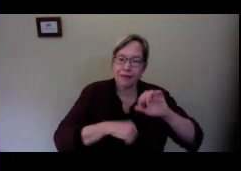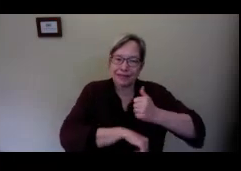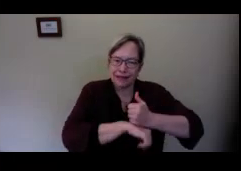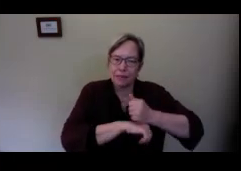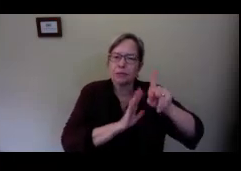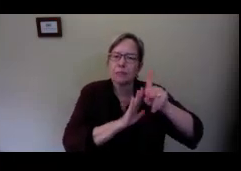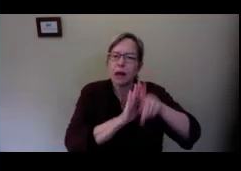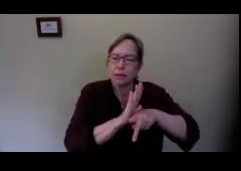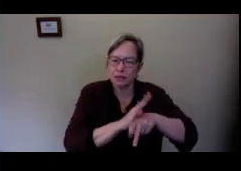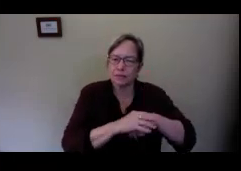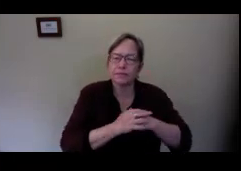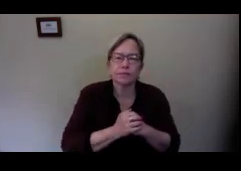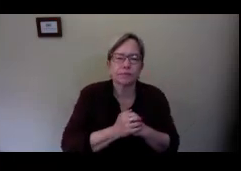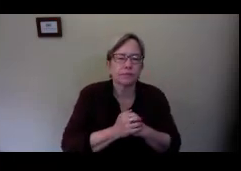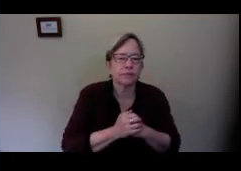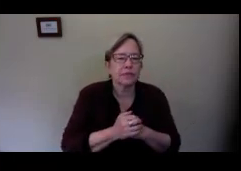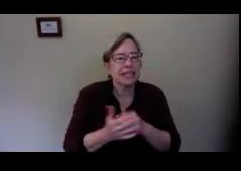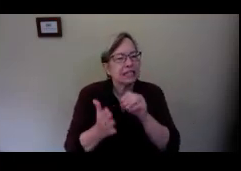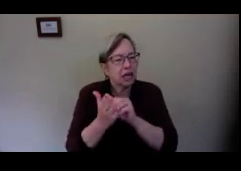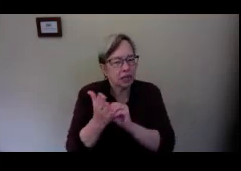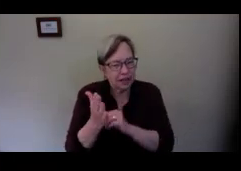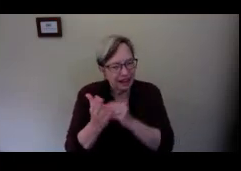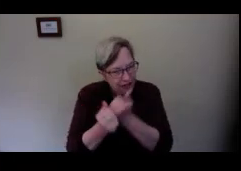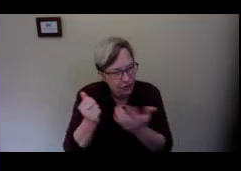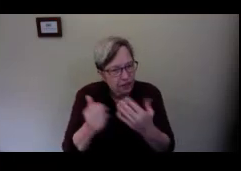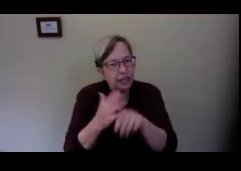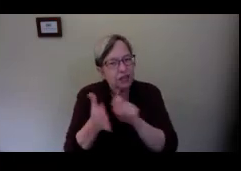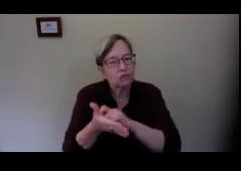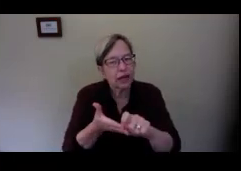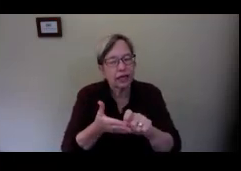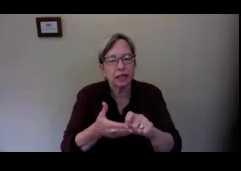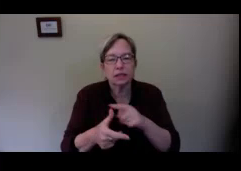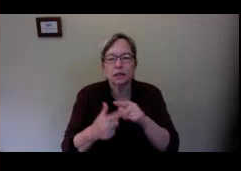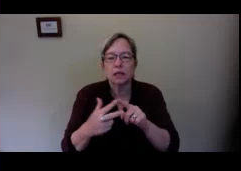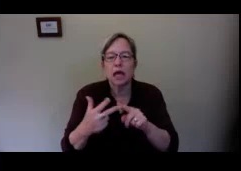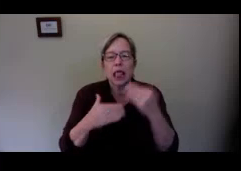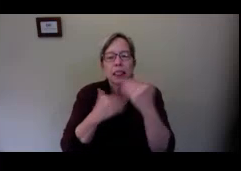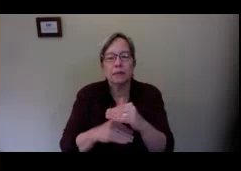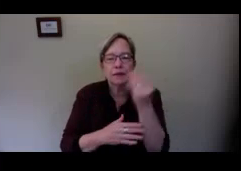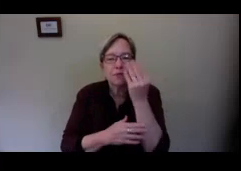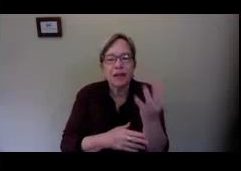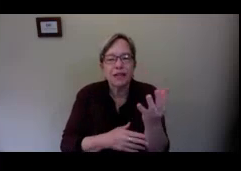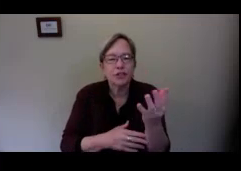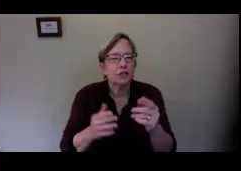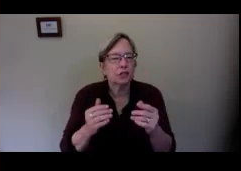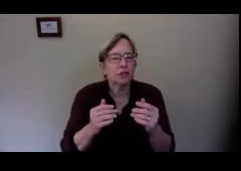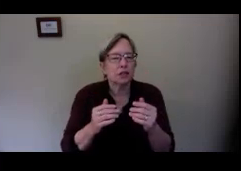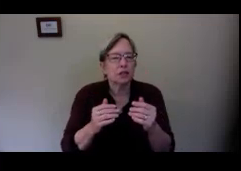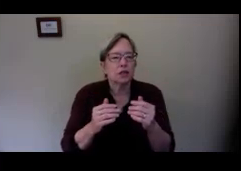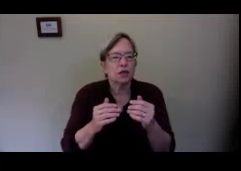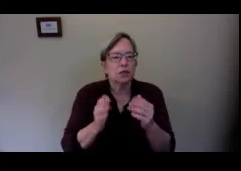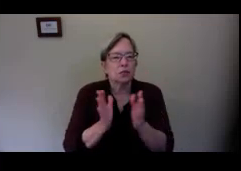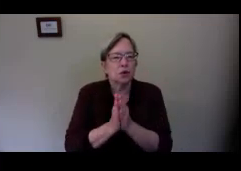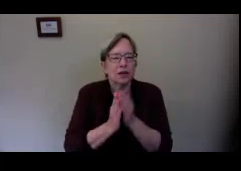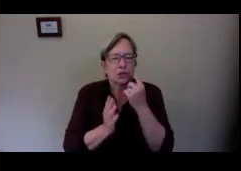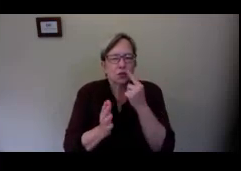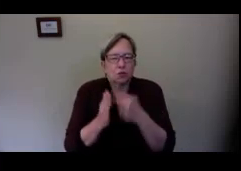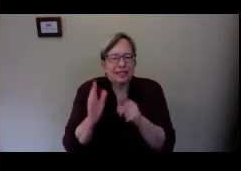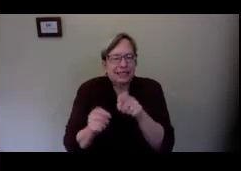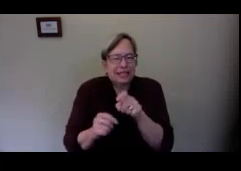policy. Document everything in writing, limit information request to what is needed to process the request,